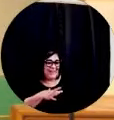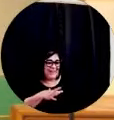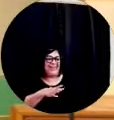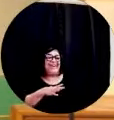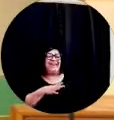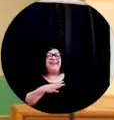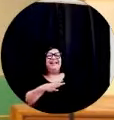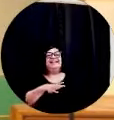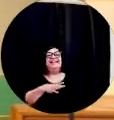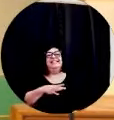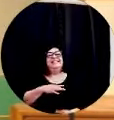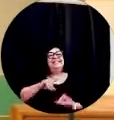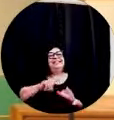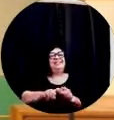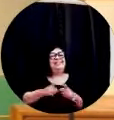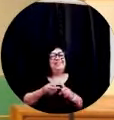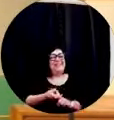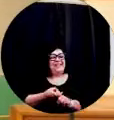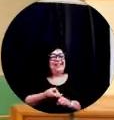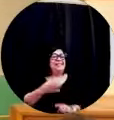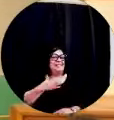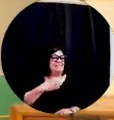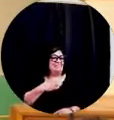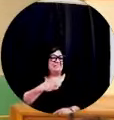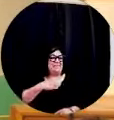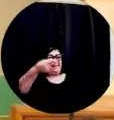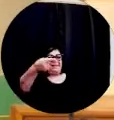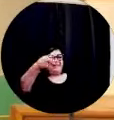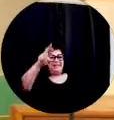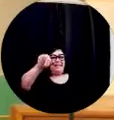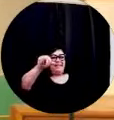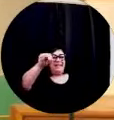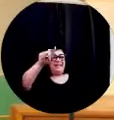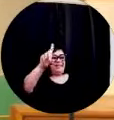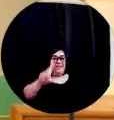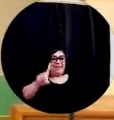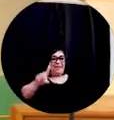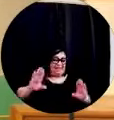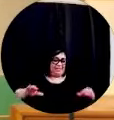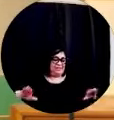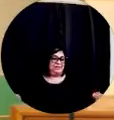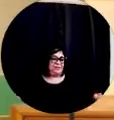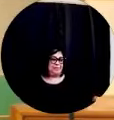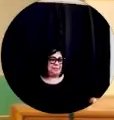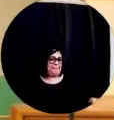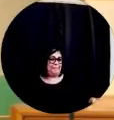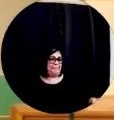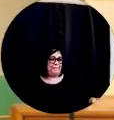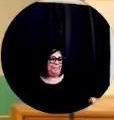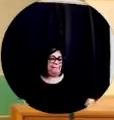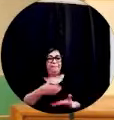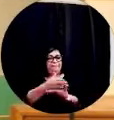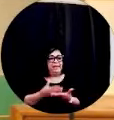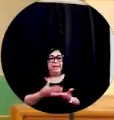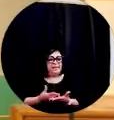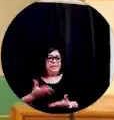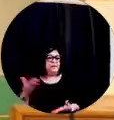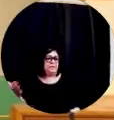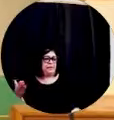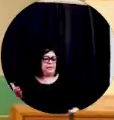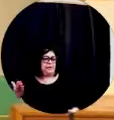funny about those middle names because somehow they seem fit not to put my name in it. They got their grandpa's name,